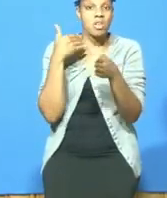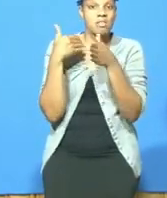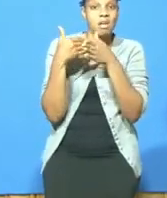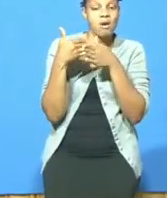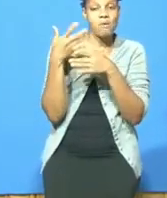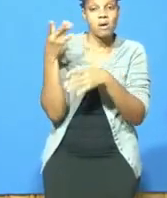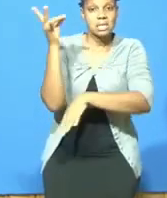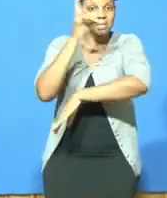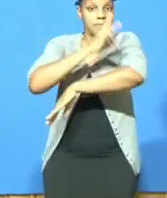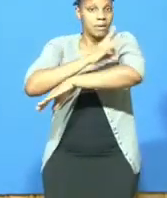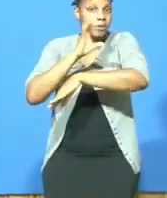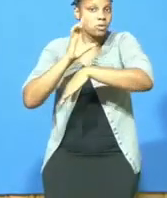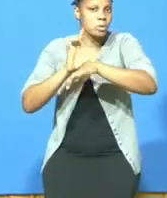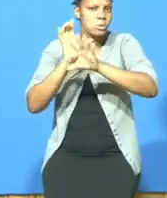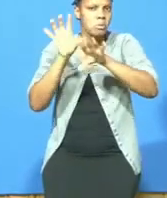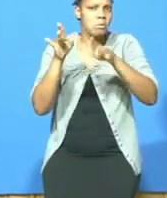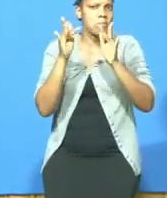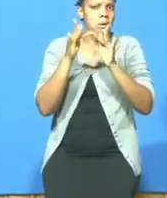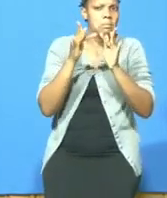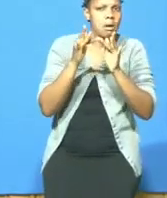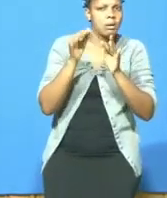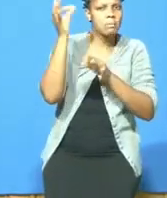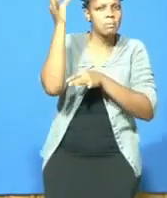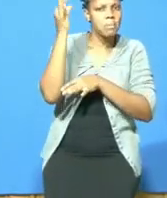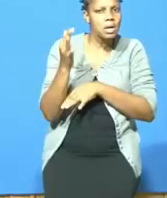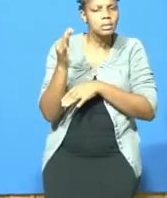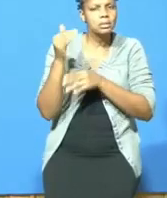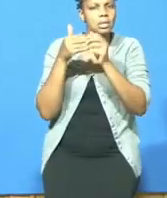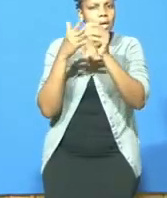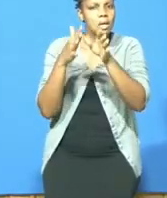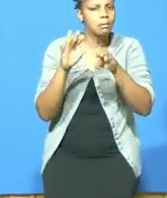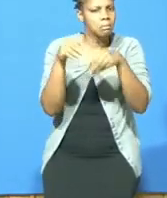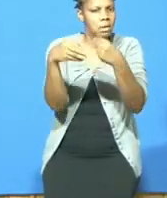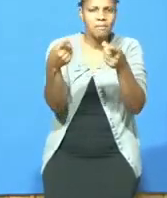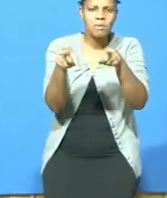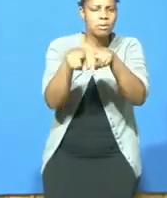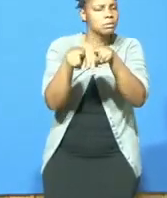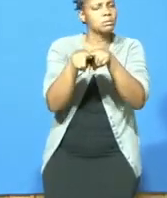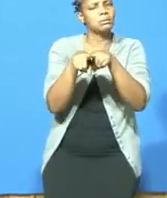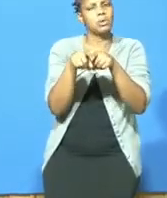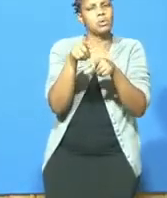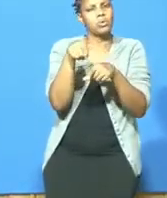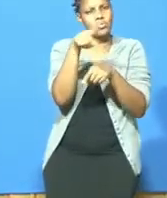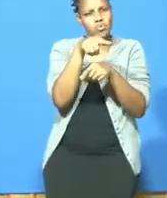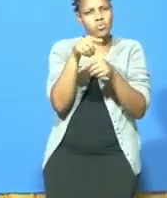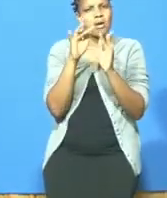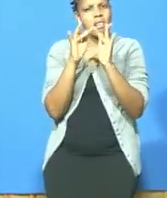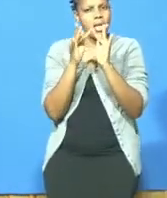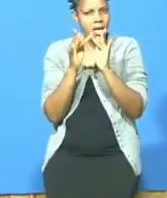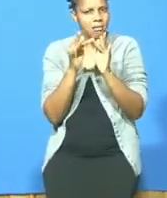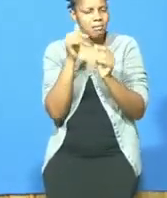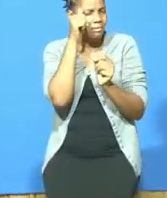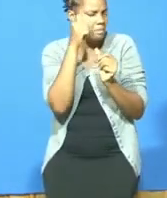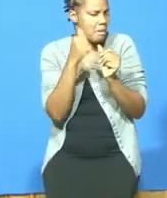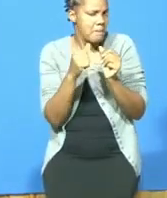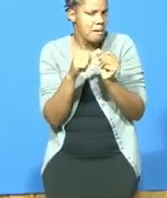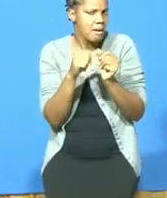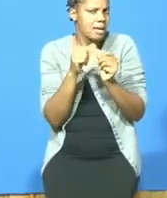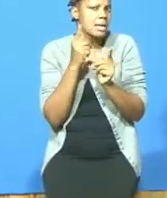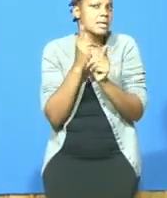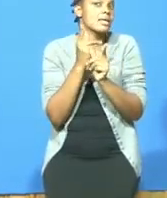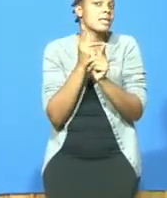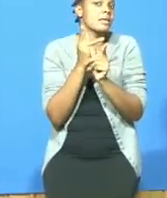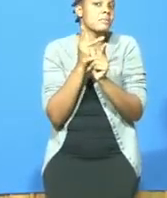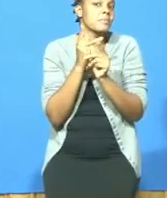that pastor, that elder, and give right there also. All right, but those of our friends who are online, remember, keep